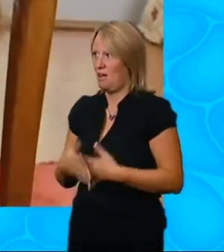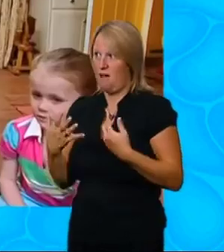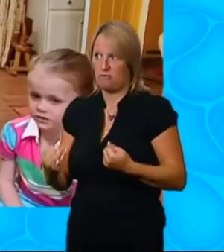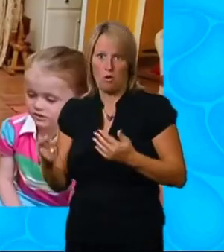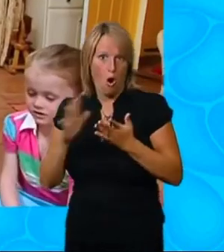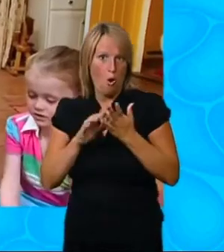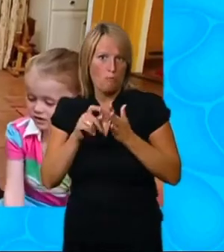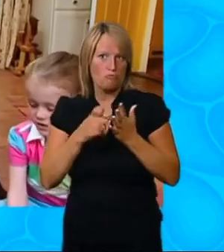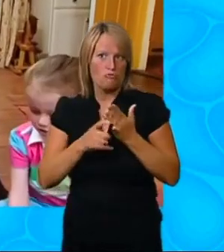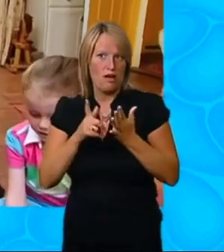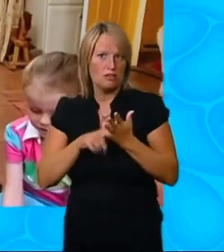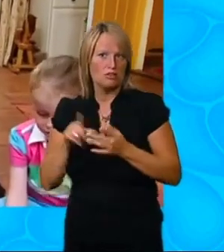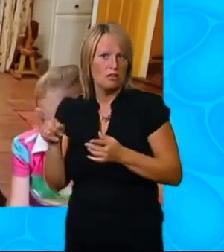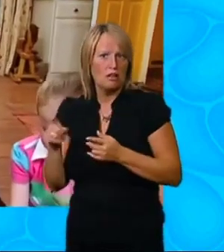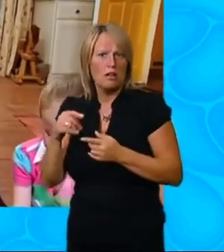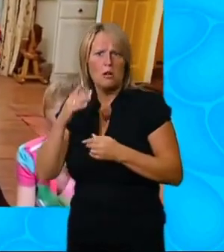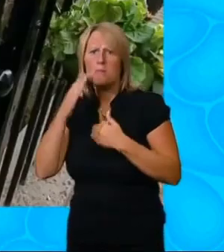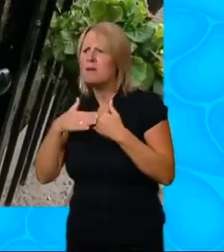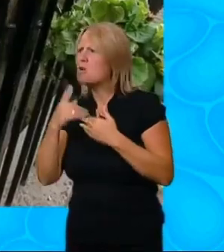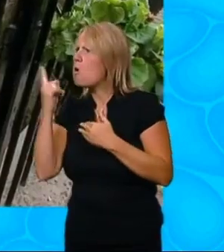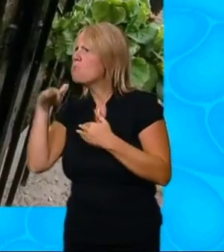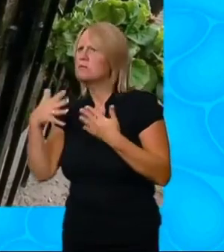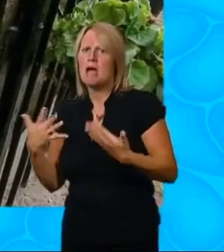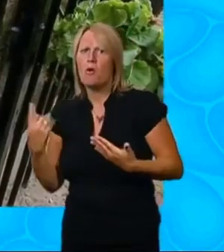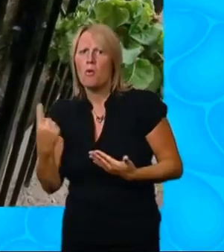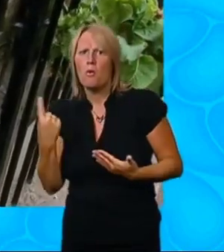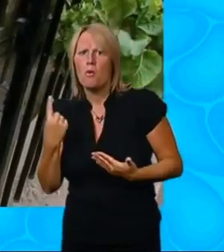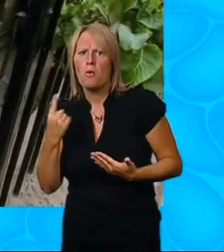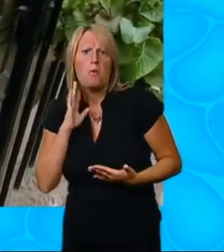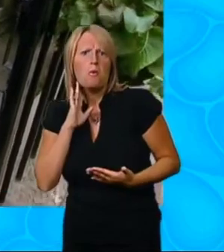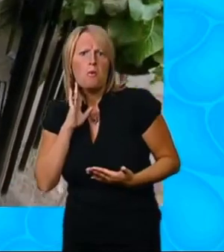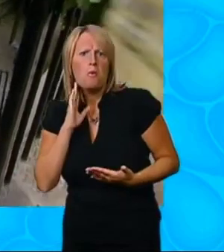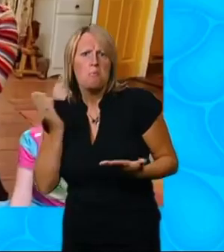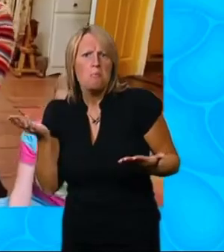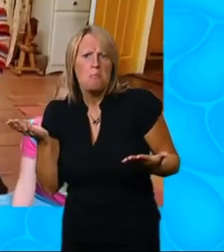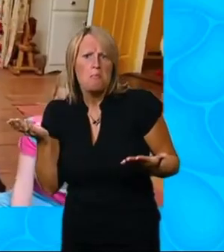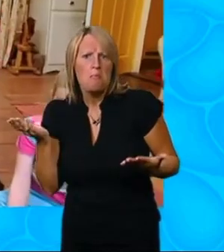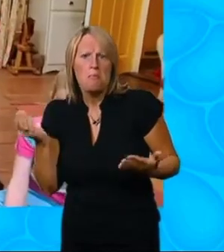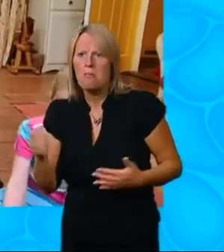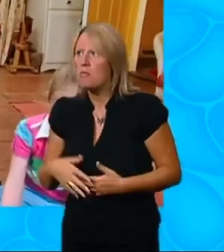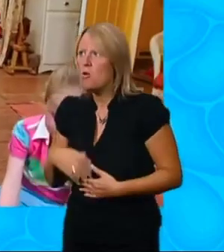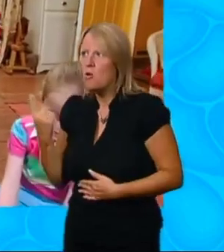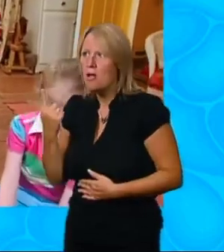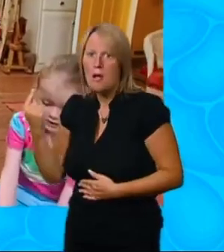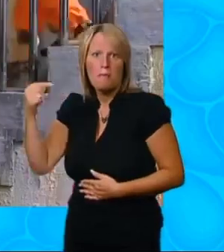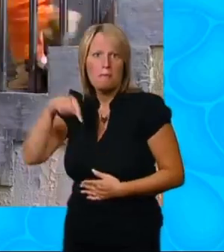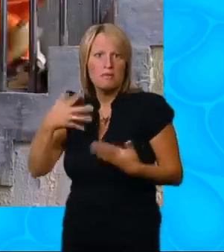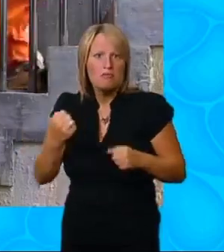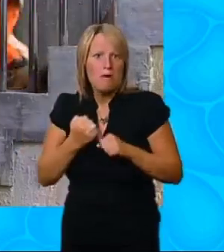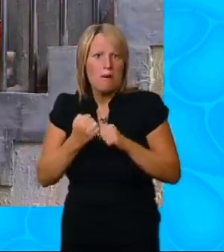Rachel. But someone's missing from home today. Oh, not anymore. Who's coming home to Granny